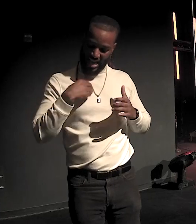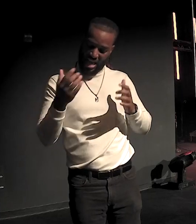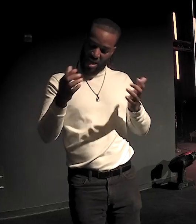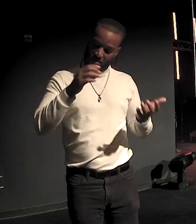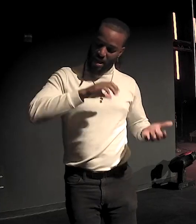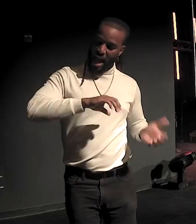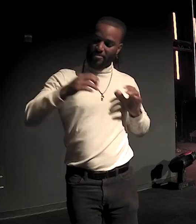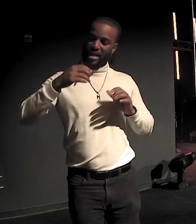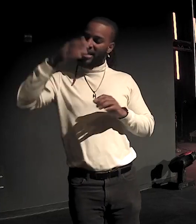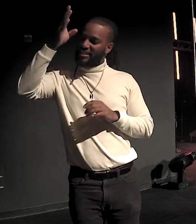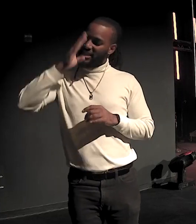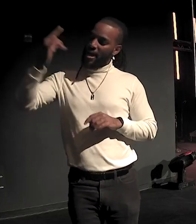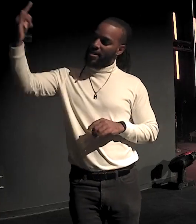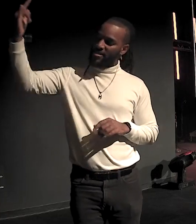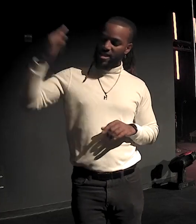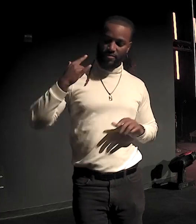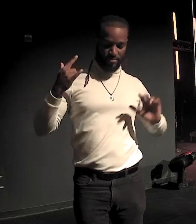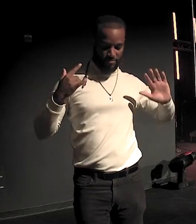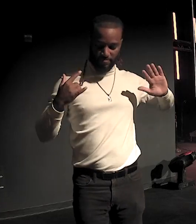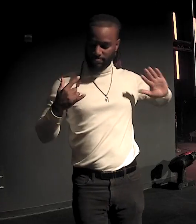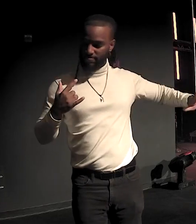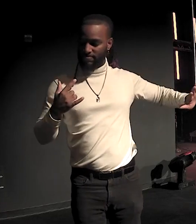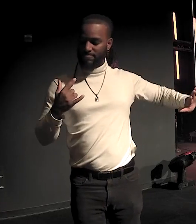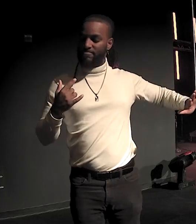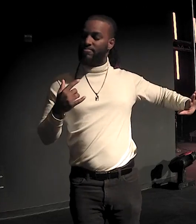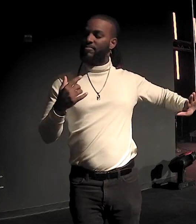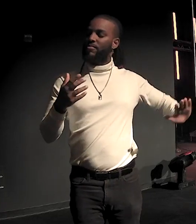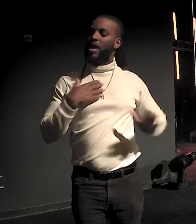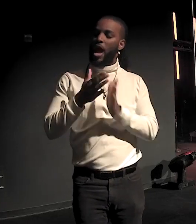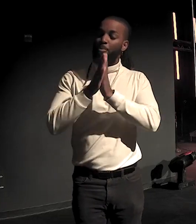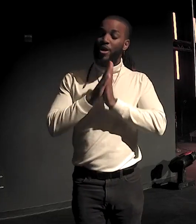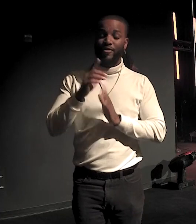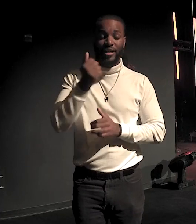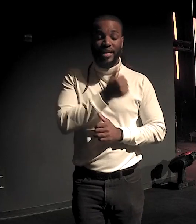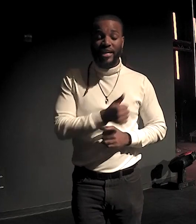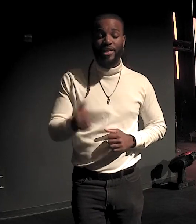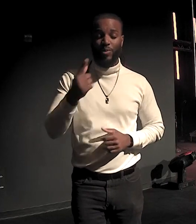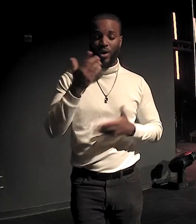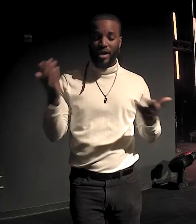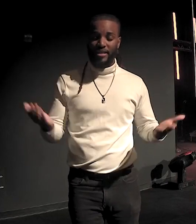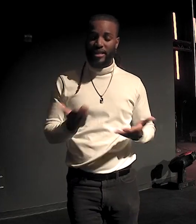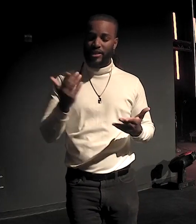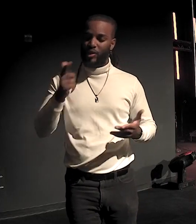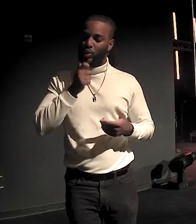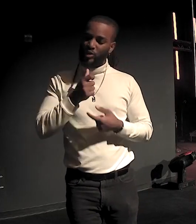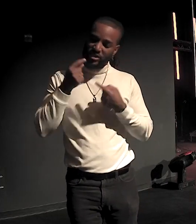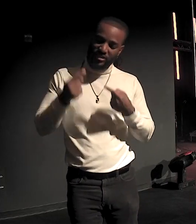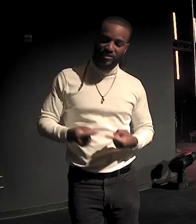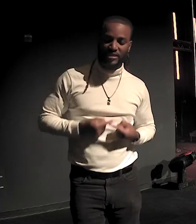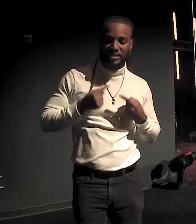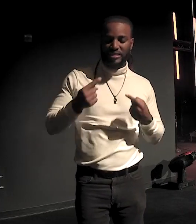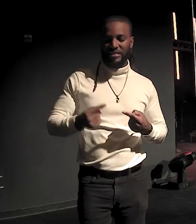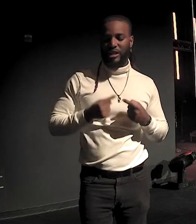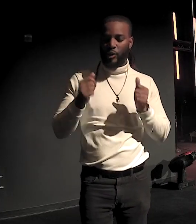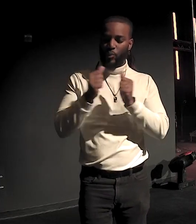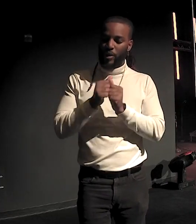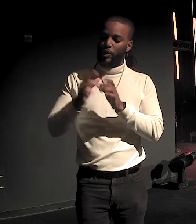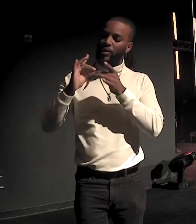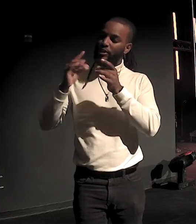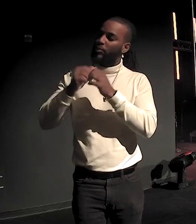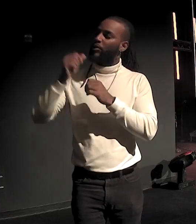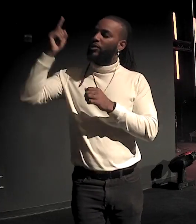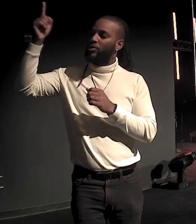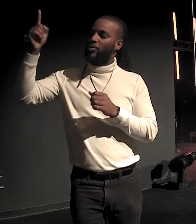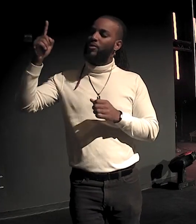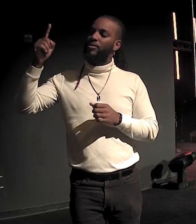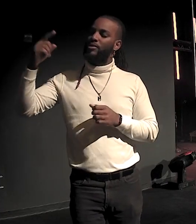am wrapped in the love of God. And I pray that for anybody in here today that is wrestling with a relationship with you or